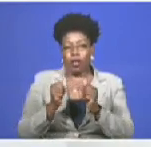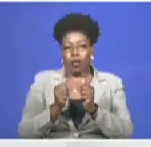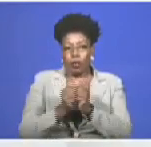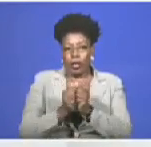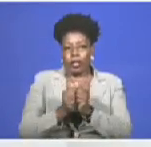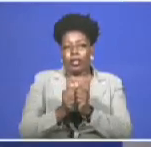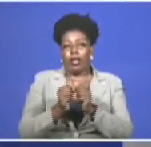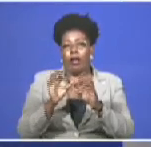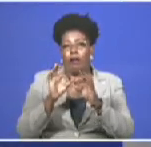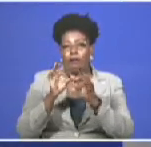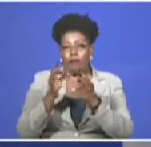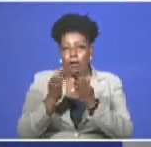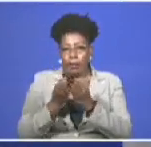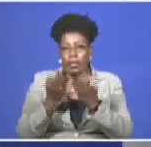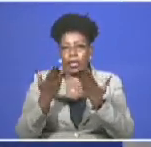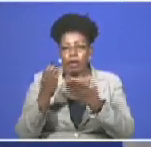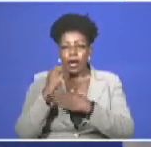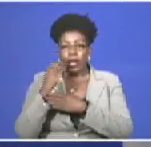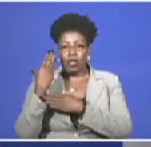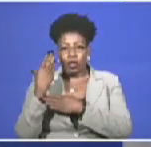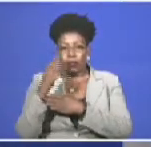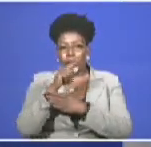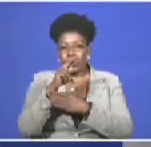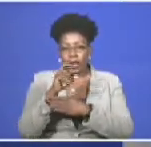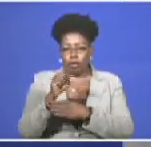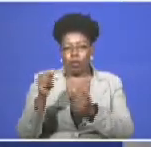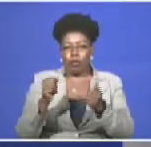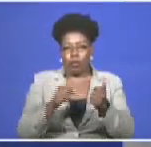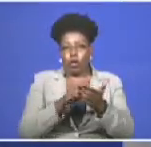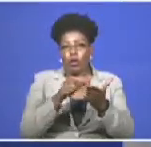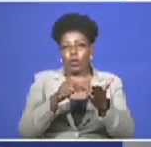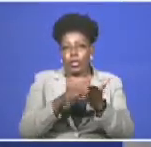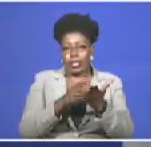here at home. Of course, ZNS News will continue to follow this developing story.